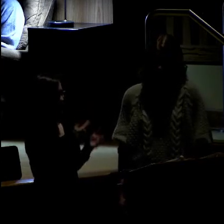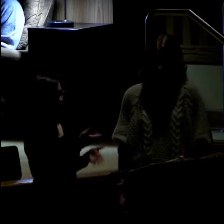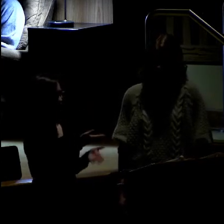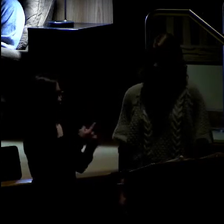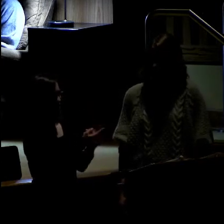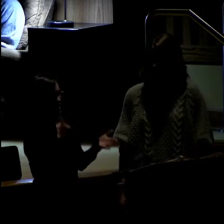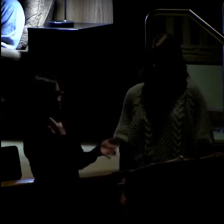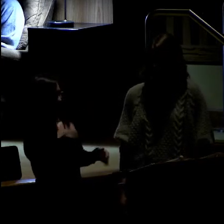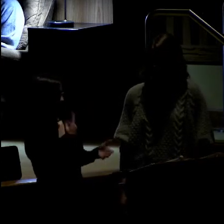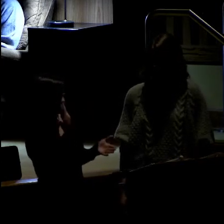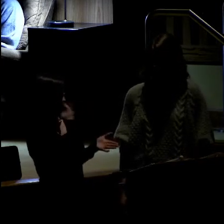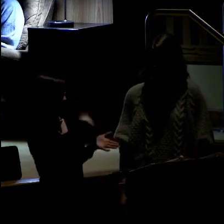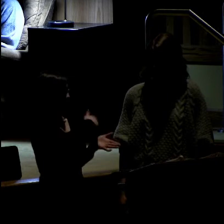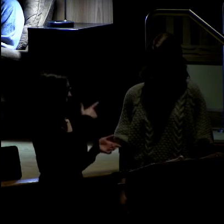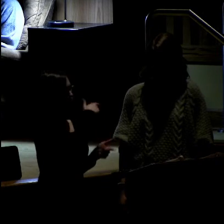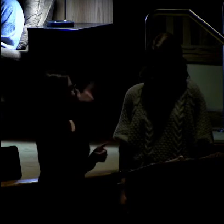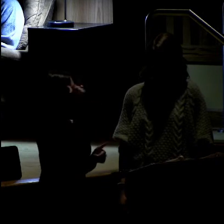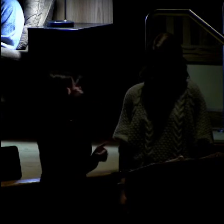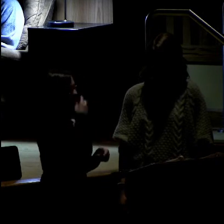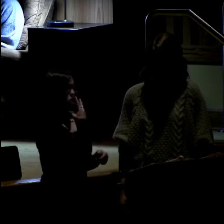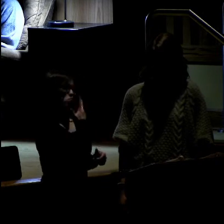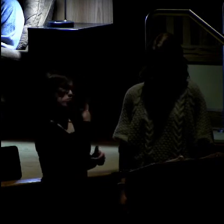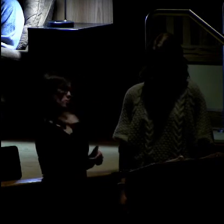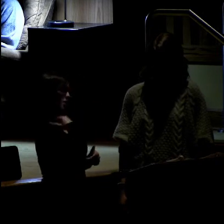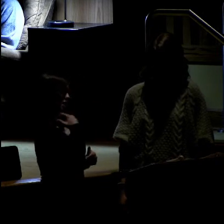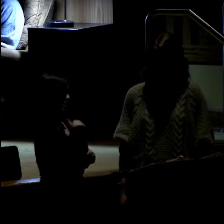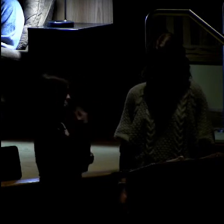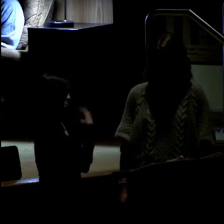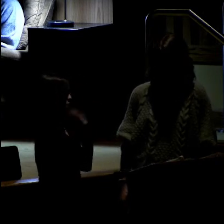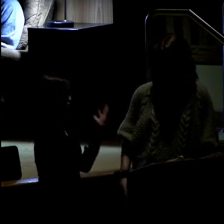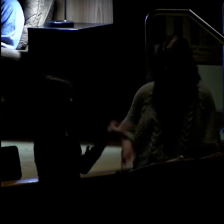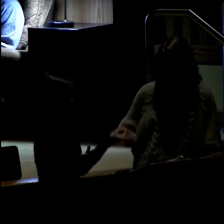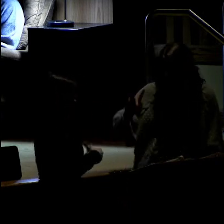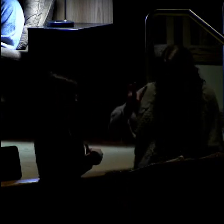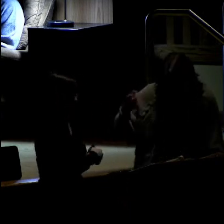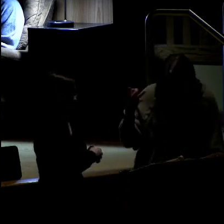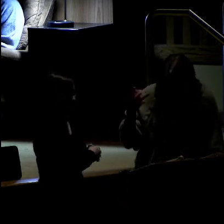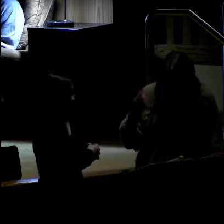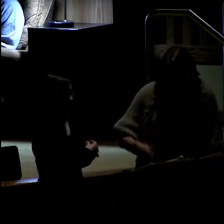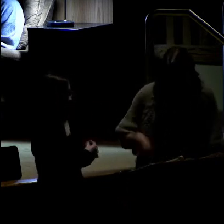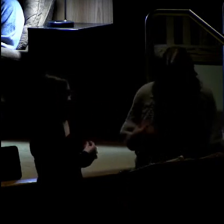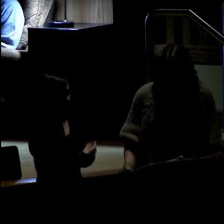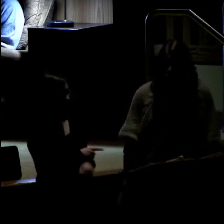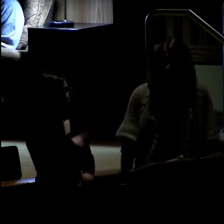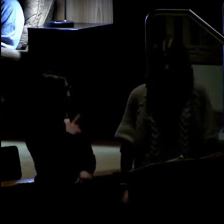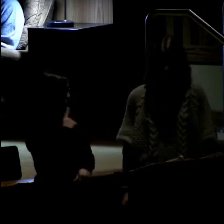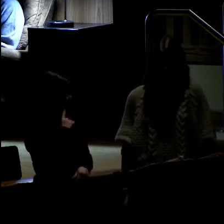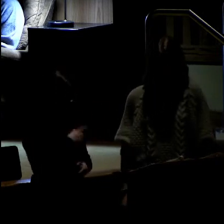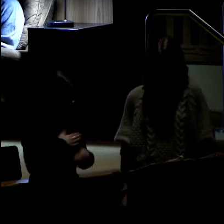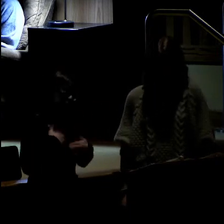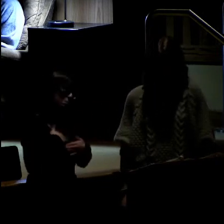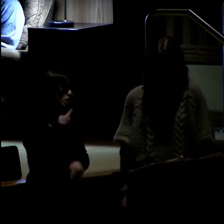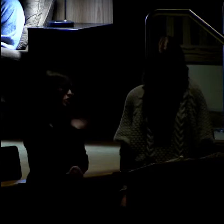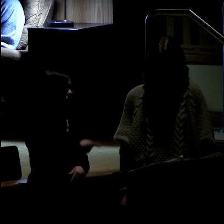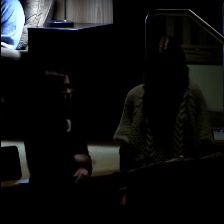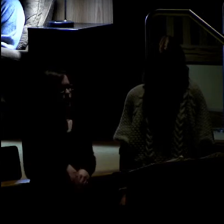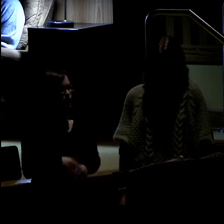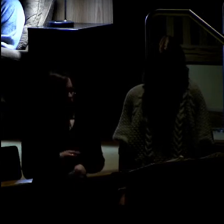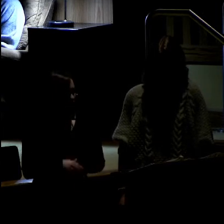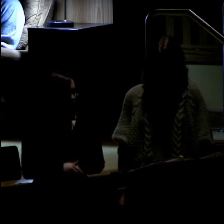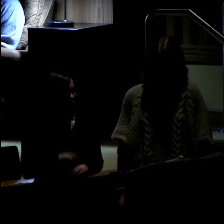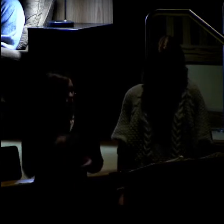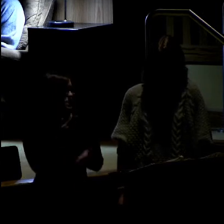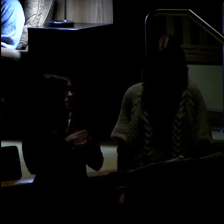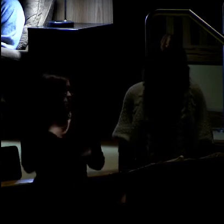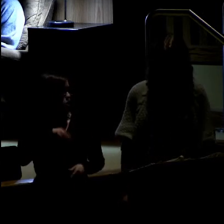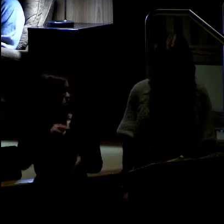Lincoln and three Georges. $8? She must really appreciate you, Becky. Oh, it's nothing for someone as mature as